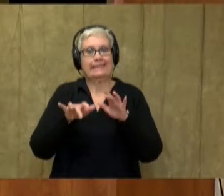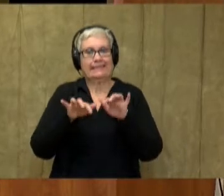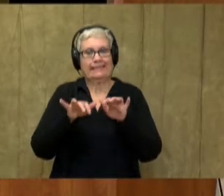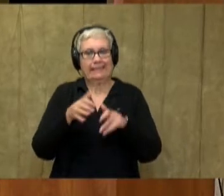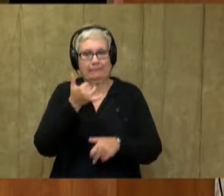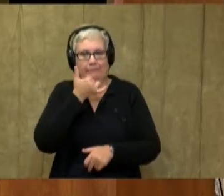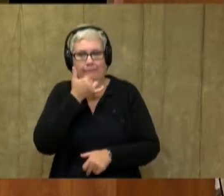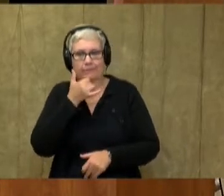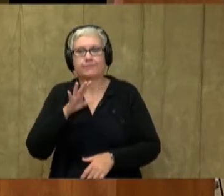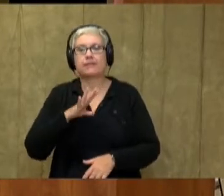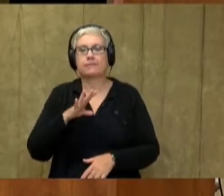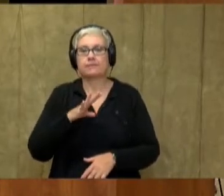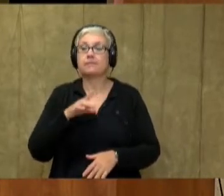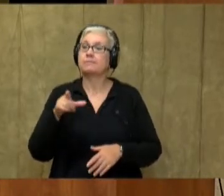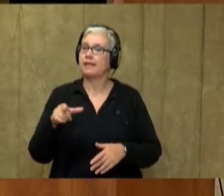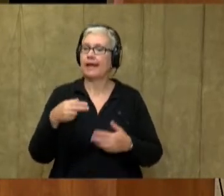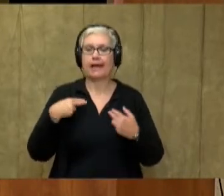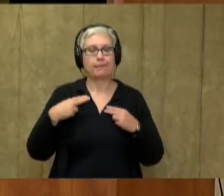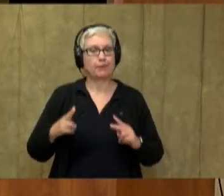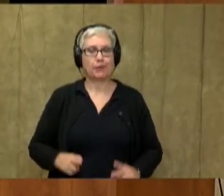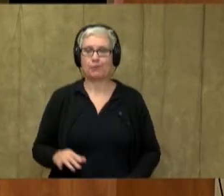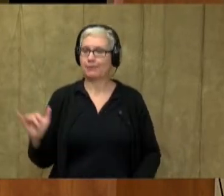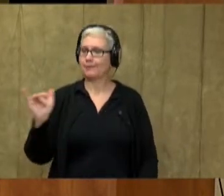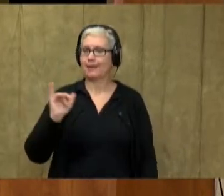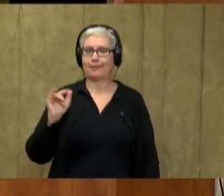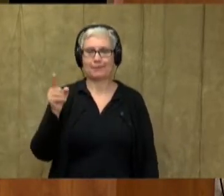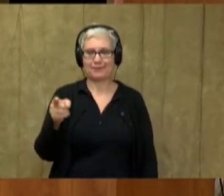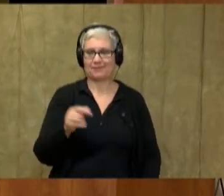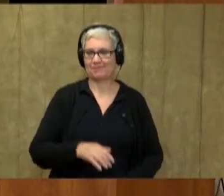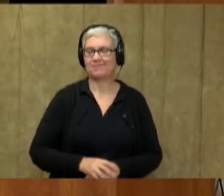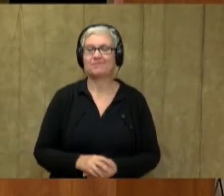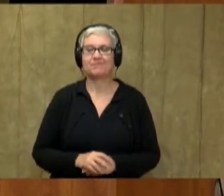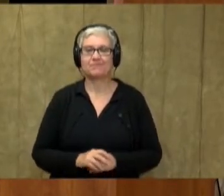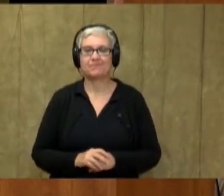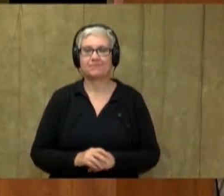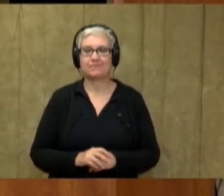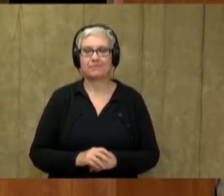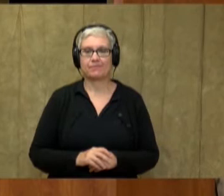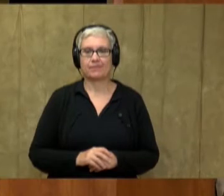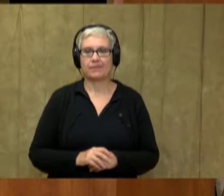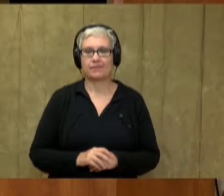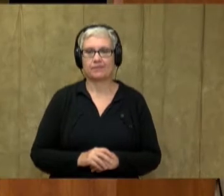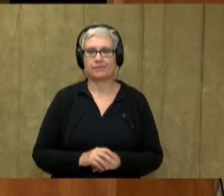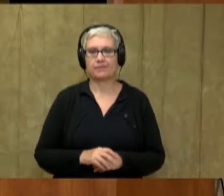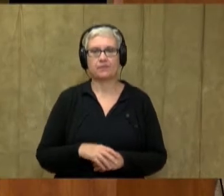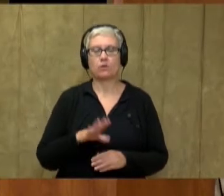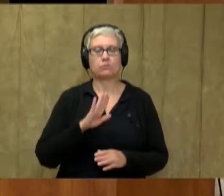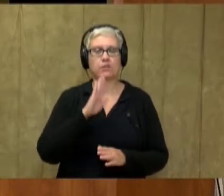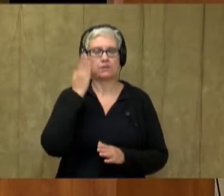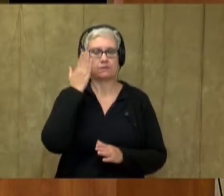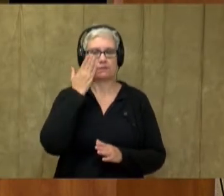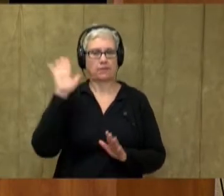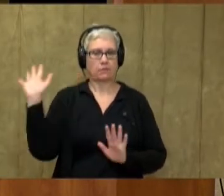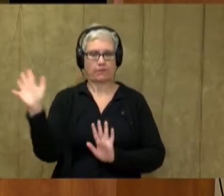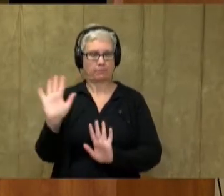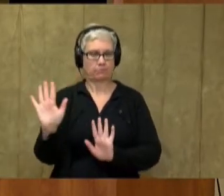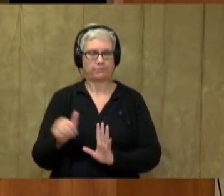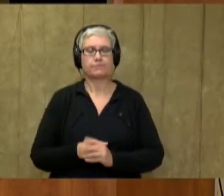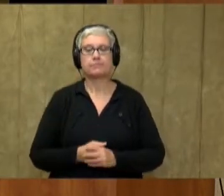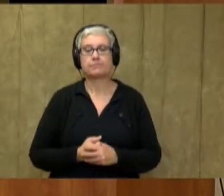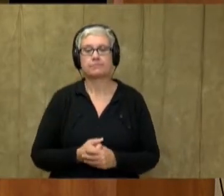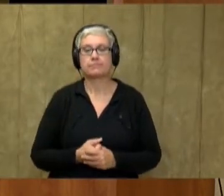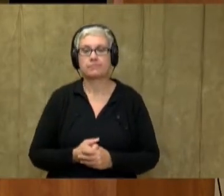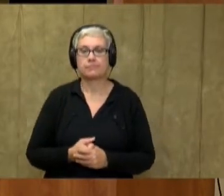just lets you know that I am human just like you guys. So the second should, just act like it's not there. All right, so should fast